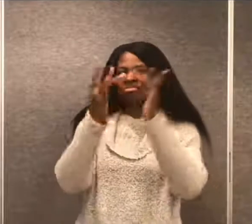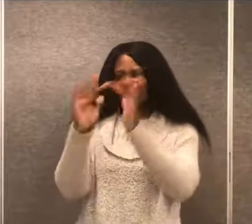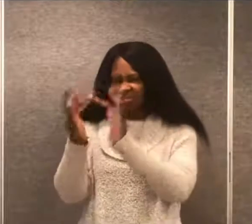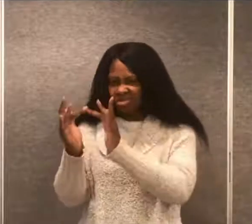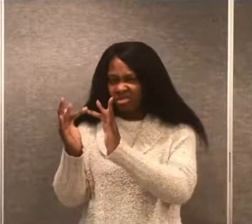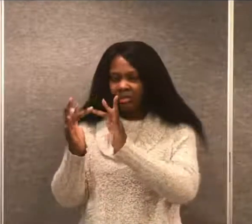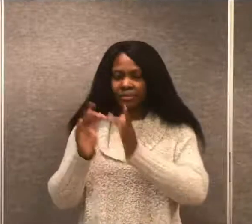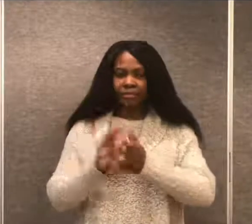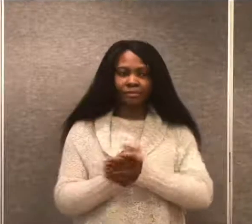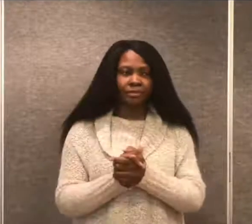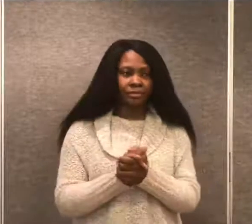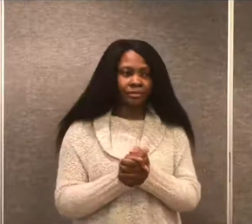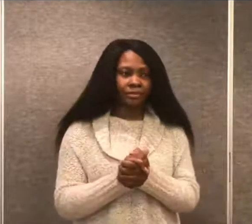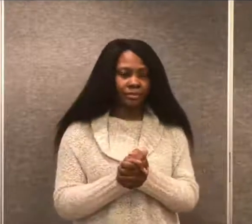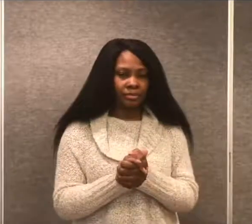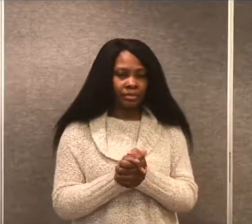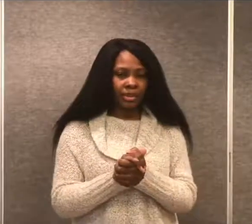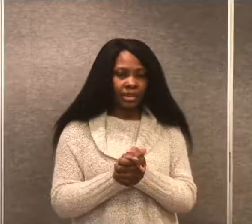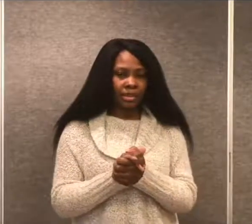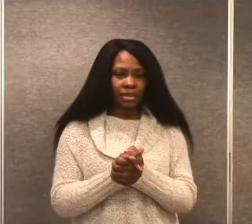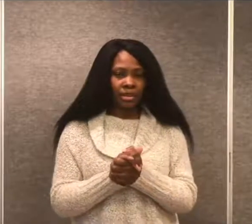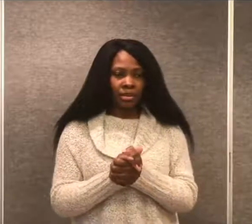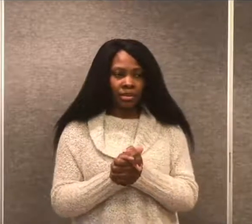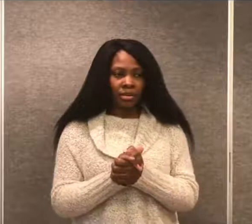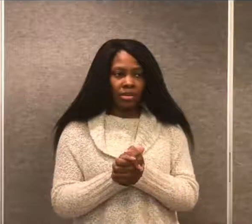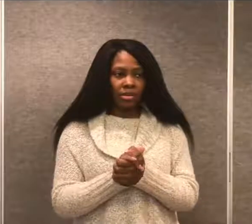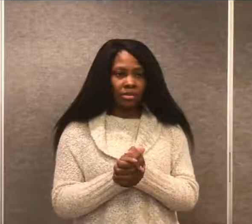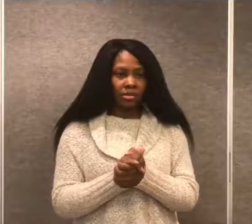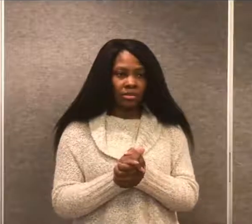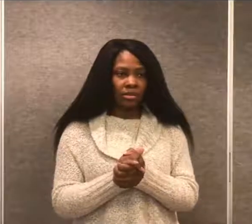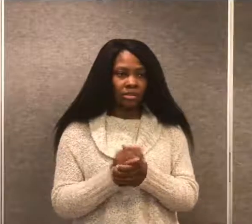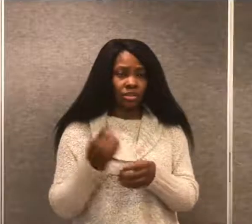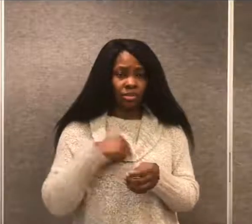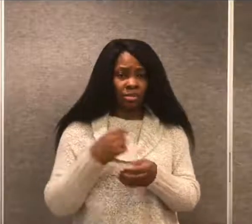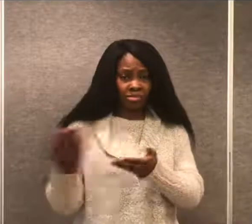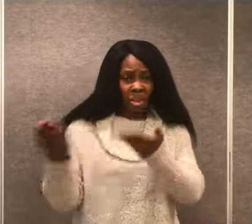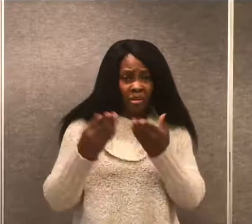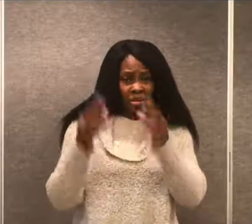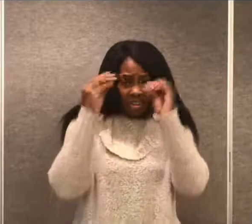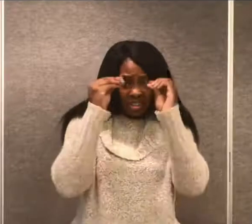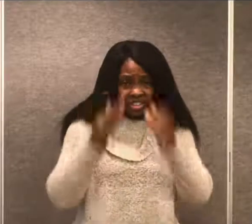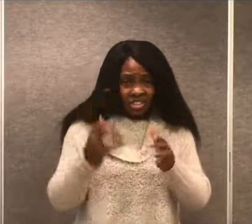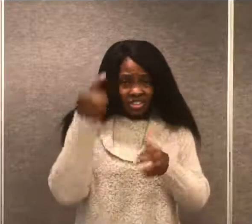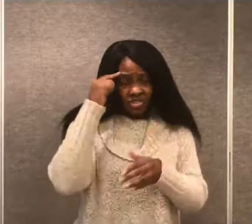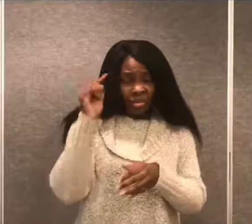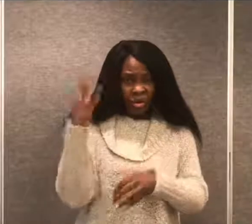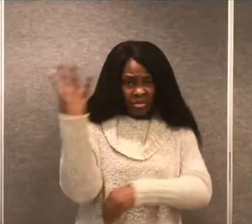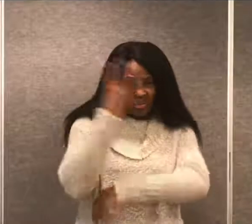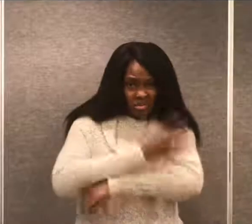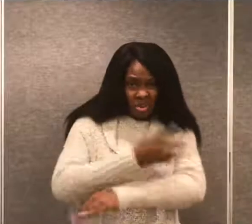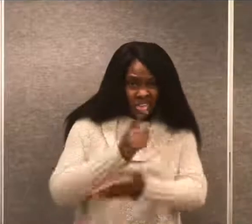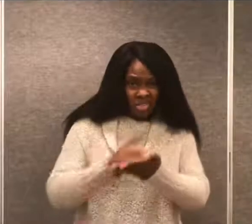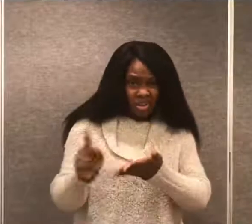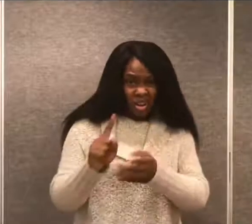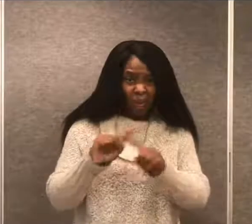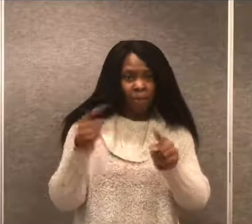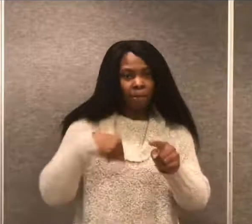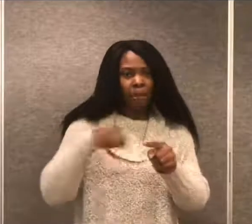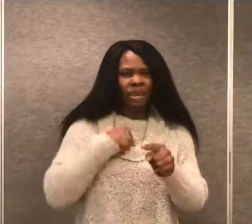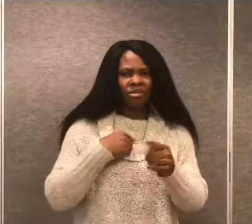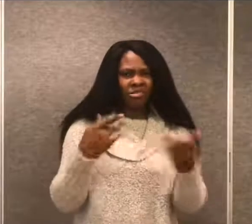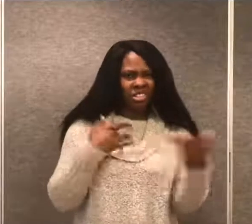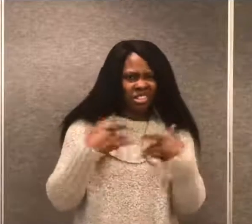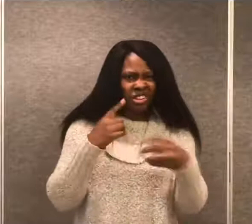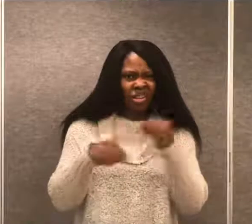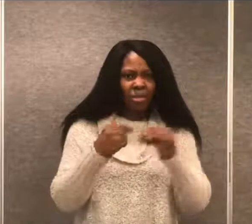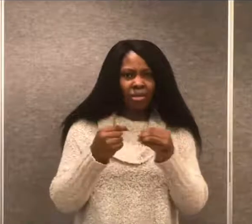Griffin and Mr. Corte in reference to the hard decision that they would just stay. We were bringing them in for 4 days a week, but That was a concern because we were concerned about the community spread. So we're going